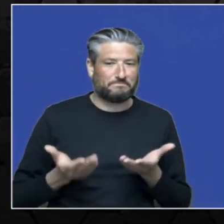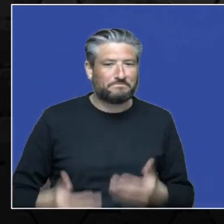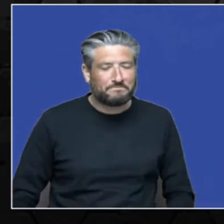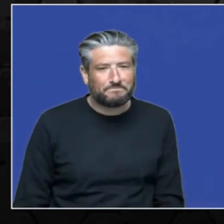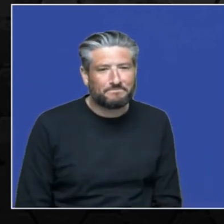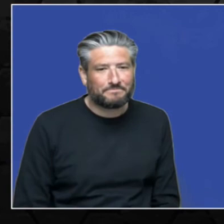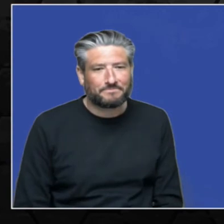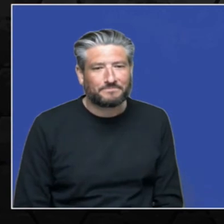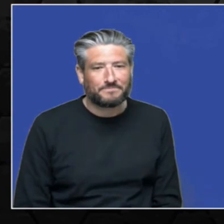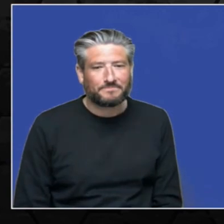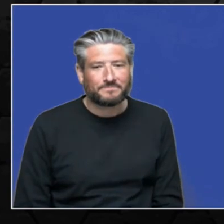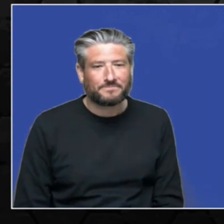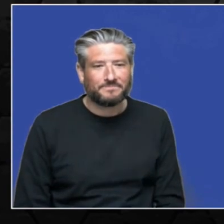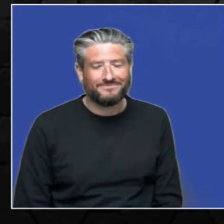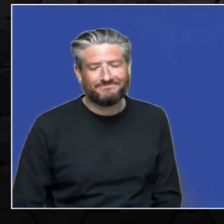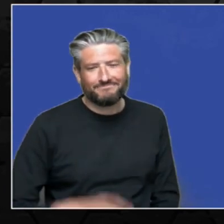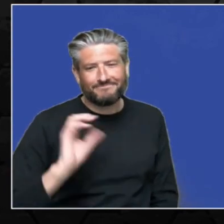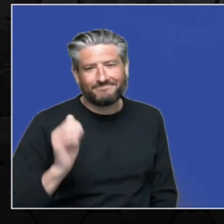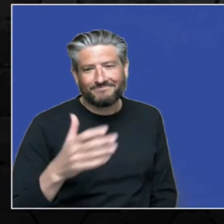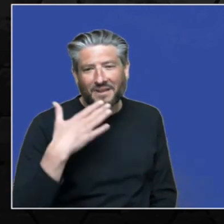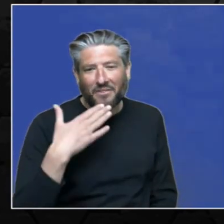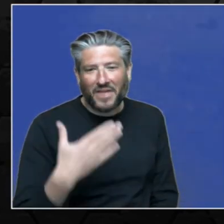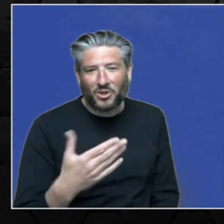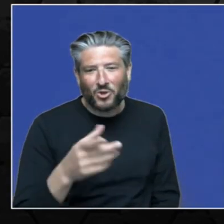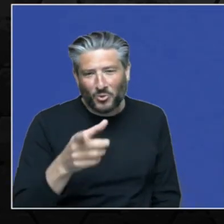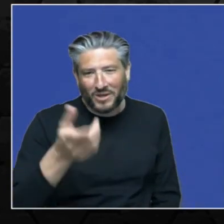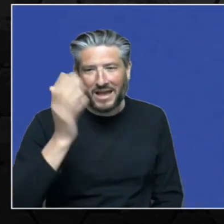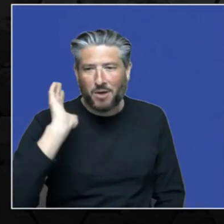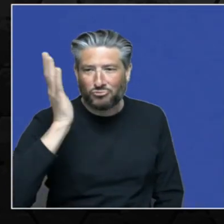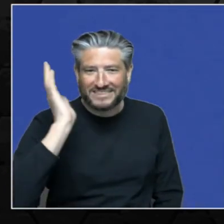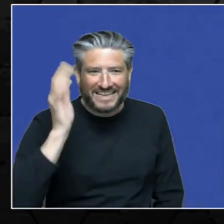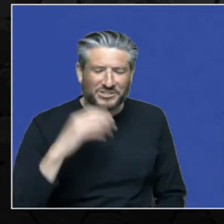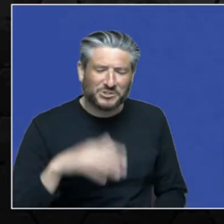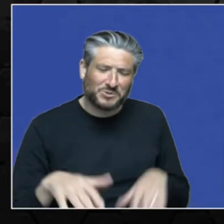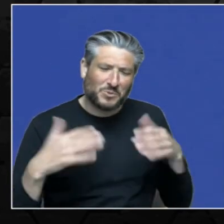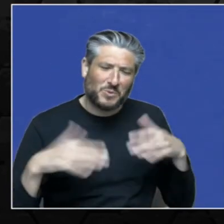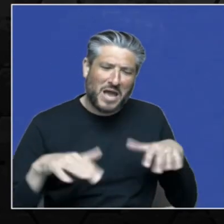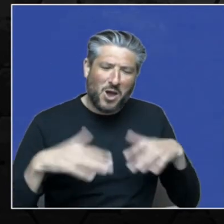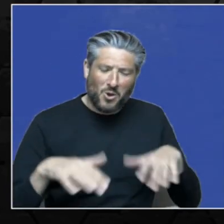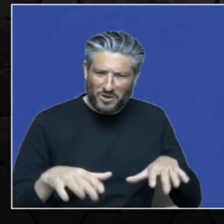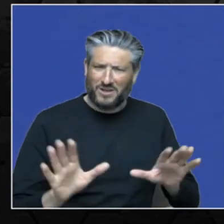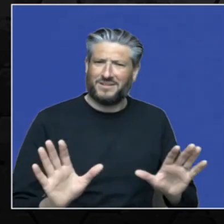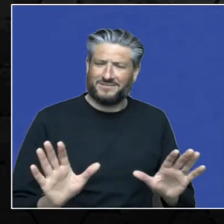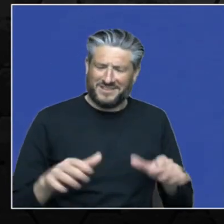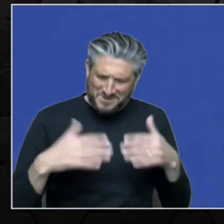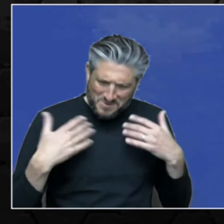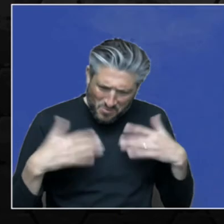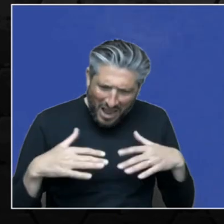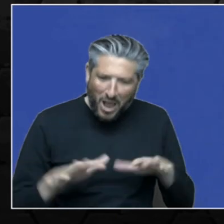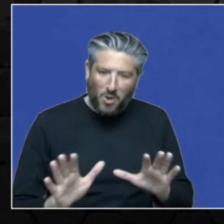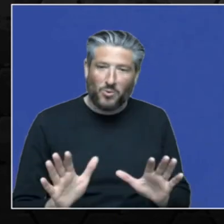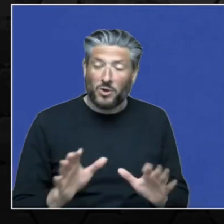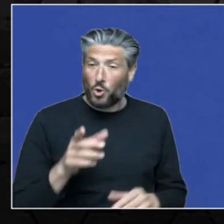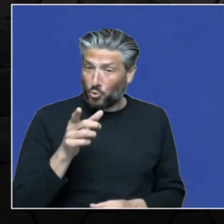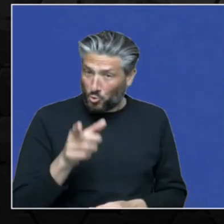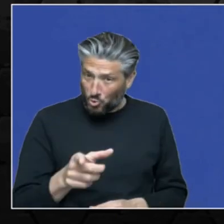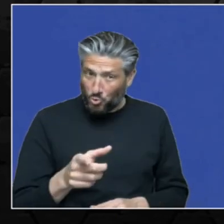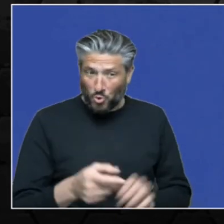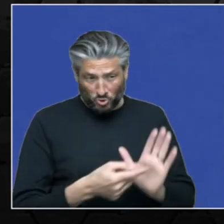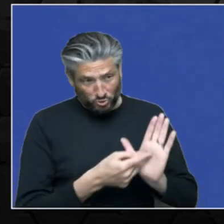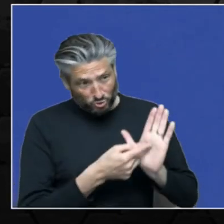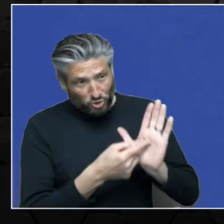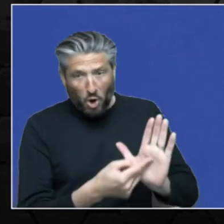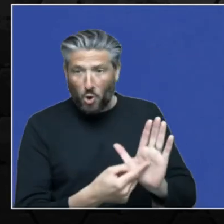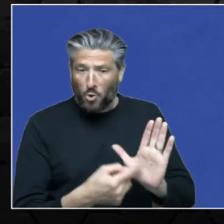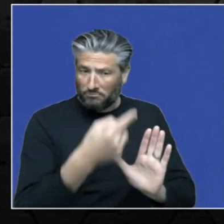First of all, thanks a lot for the presentation. That was amazing. The reason it was amazing was you also showed the code base. You also did a recap of